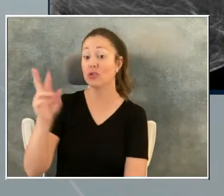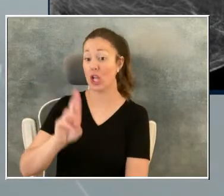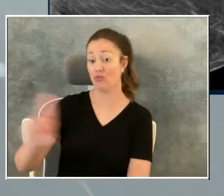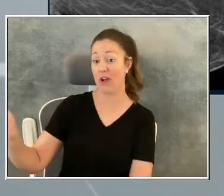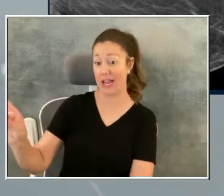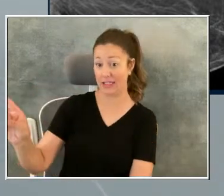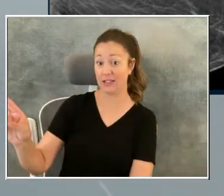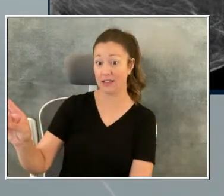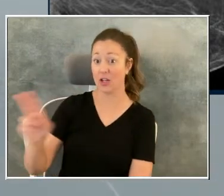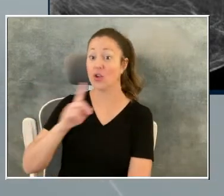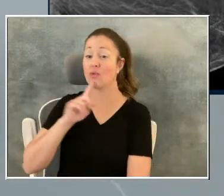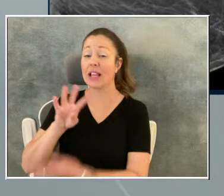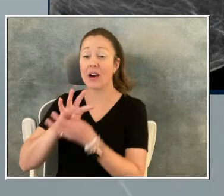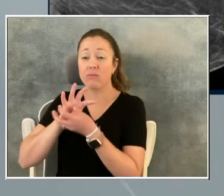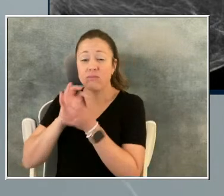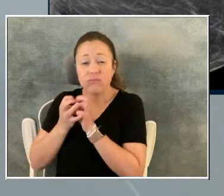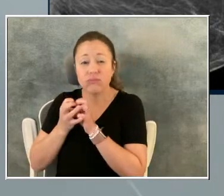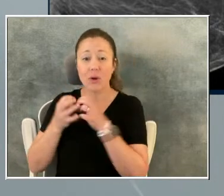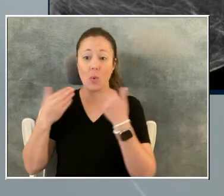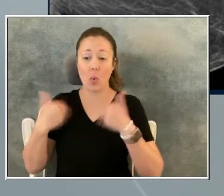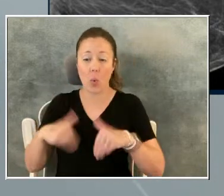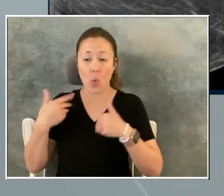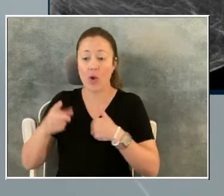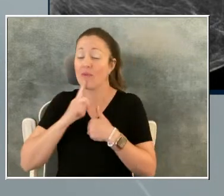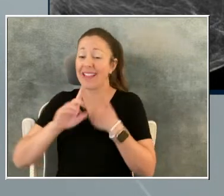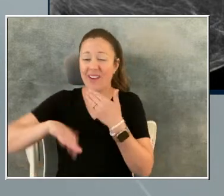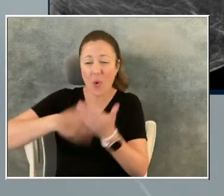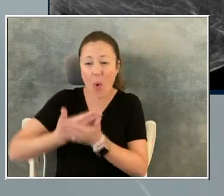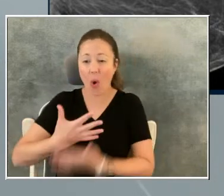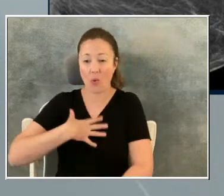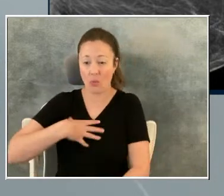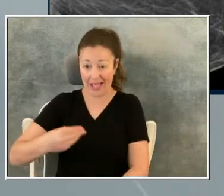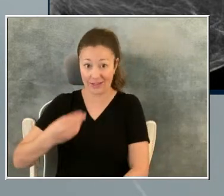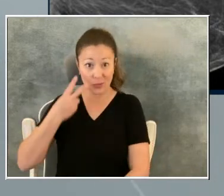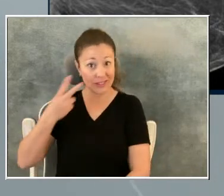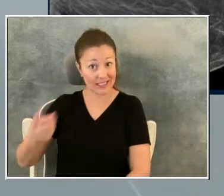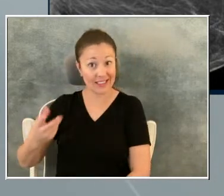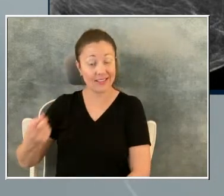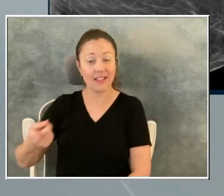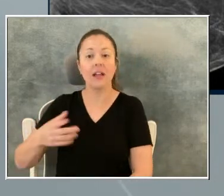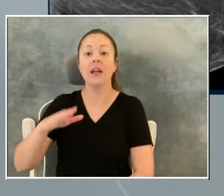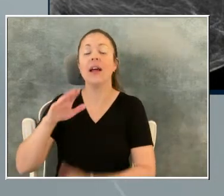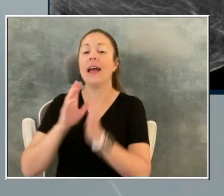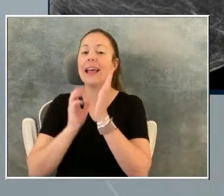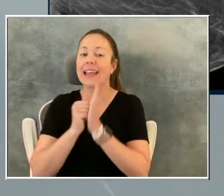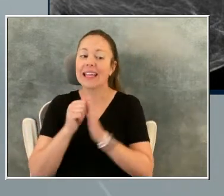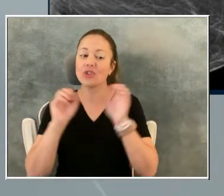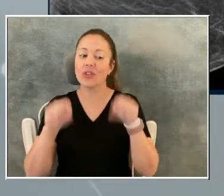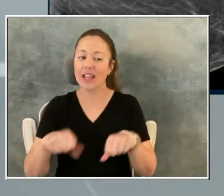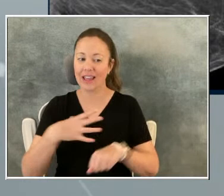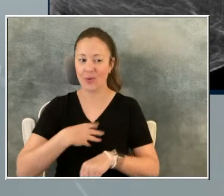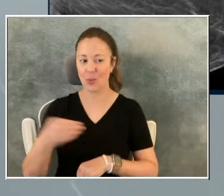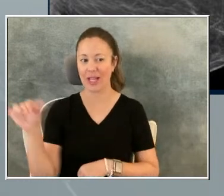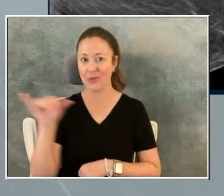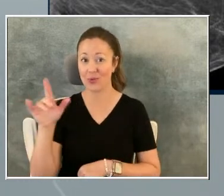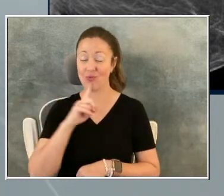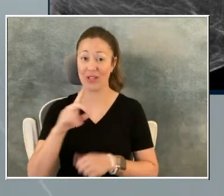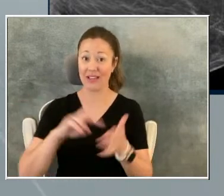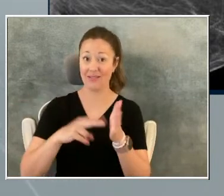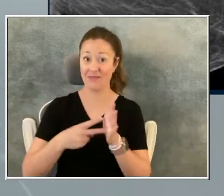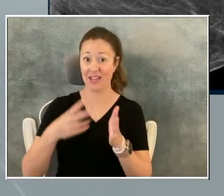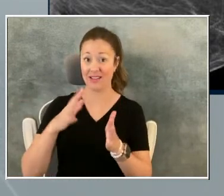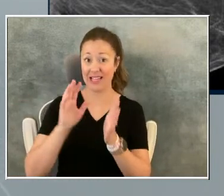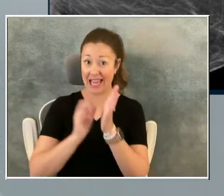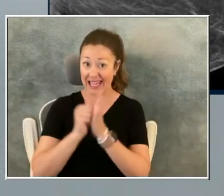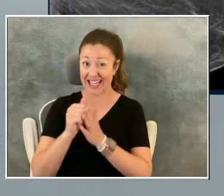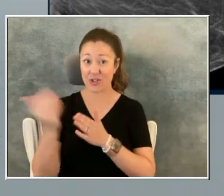with extremely dense breast tissue. It's all white. And as you said earlier, cancers can be white. So cancers can be hidden within extremely dense